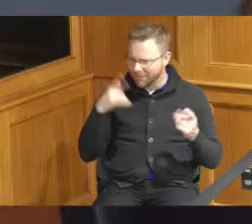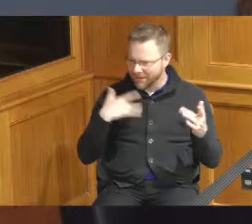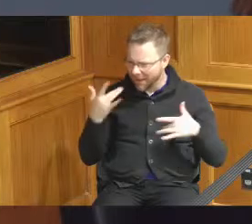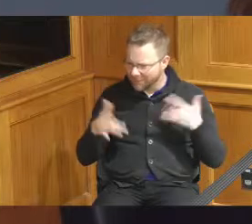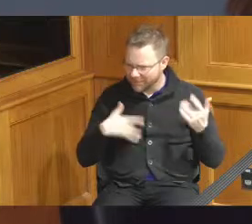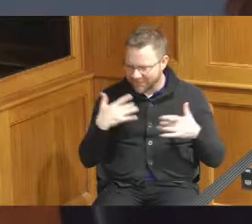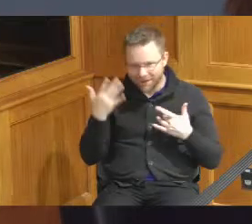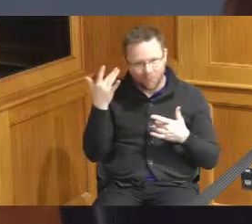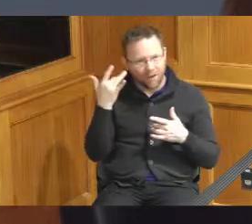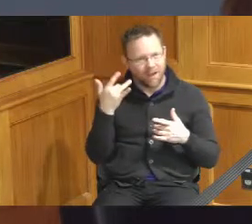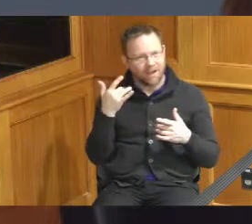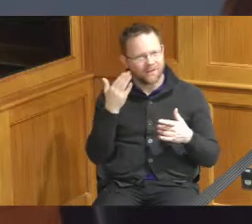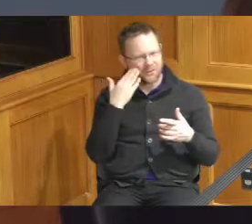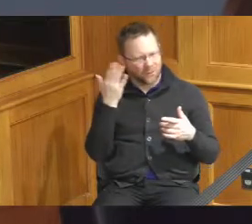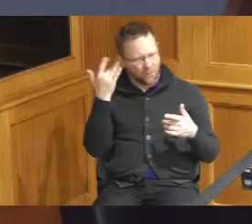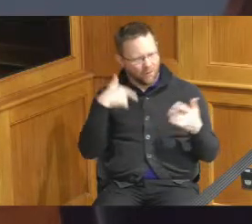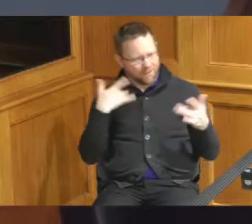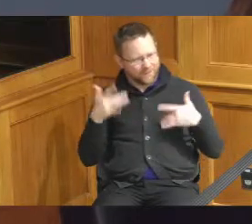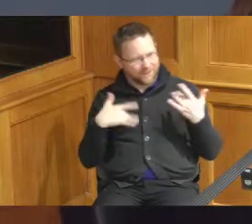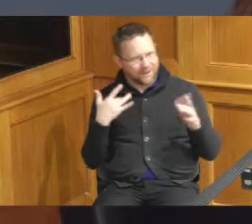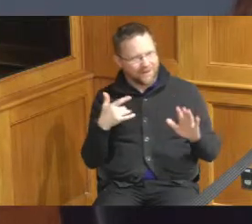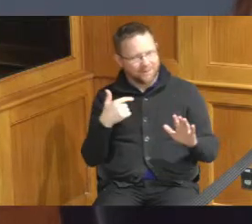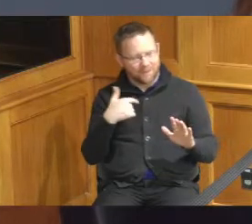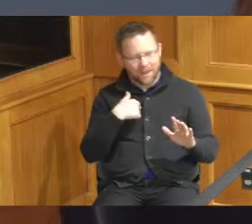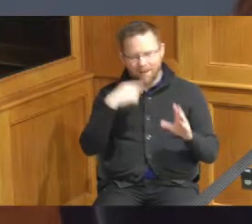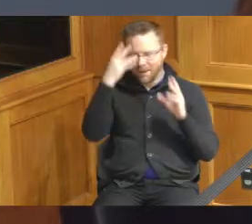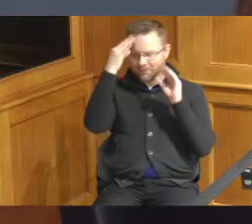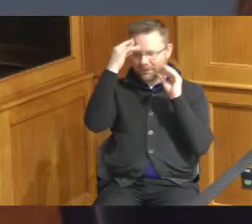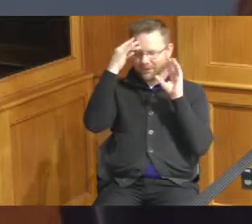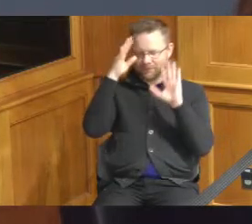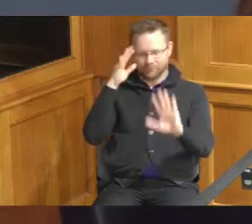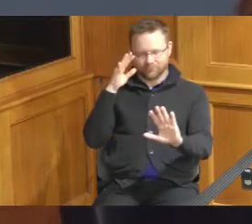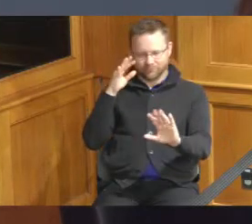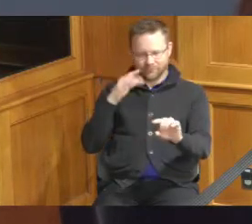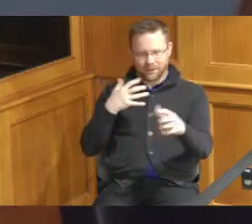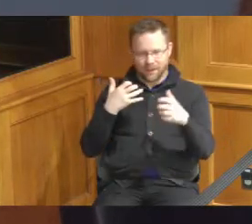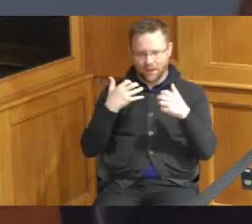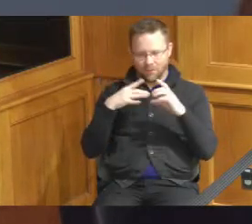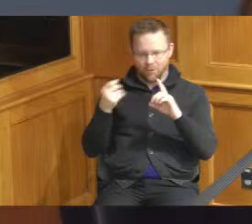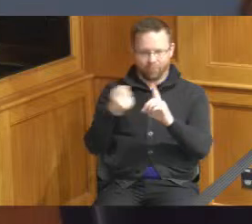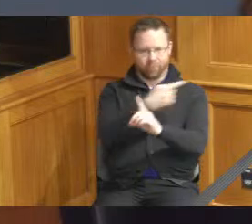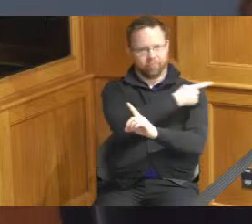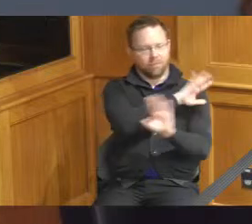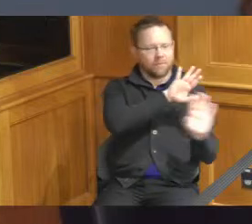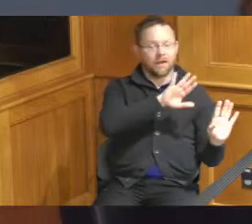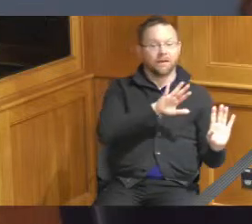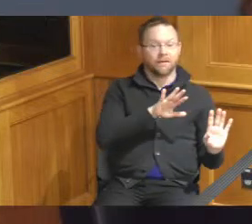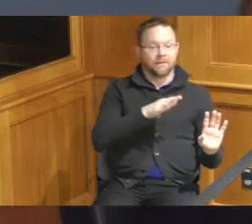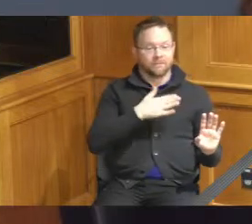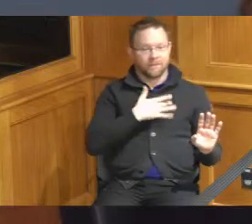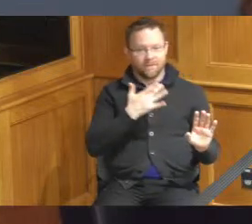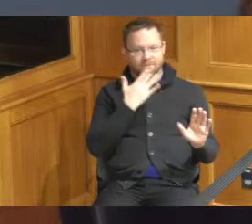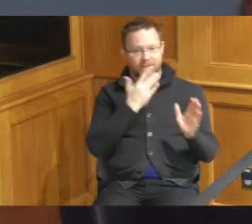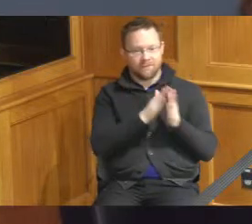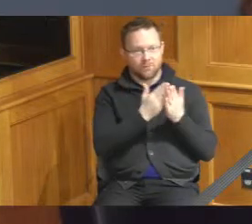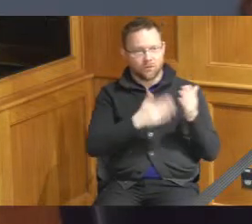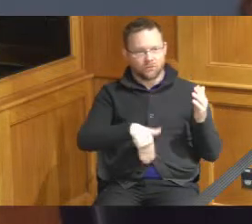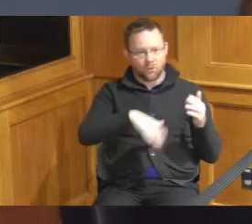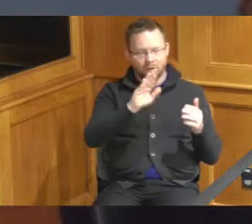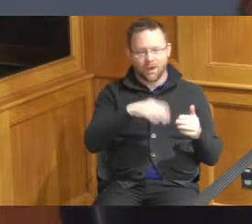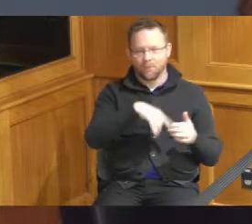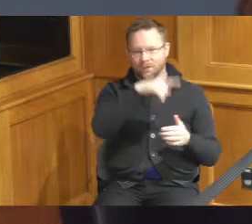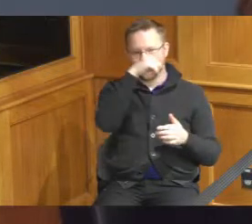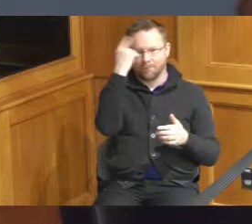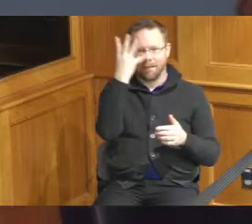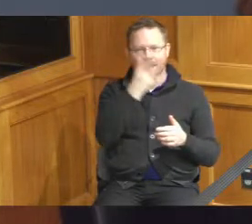because, you know why I'm excited? Because I'm thinking, and I don't want to take away from the proclamation, my favorite book growing up was Black